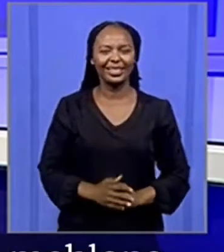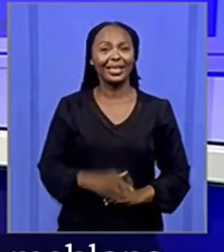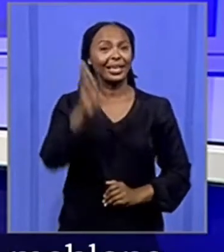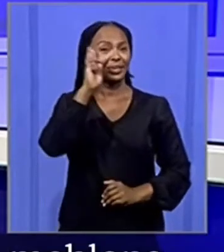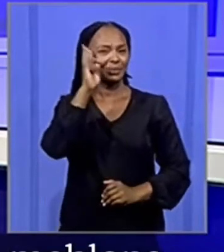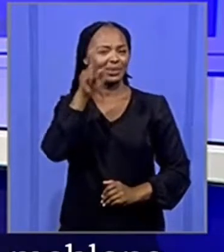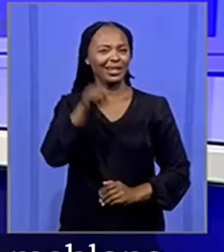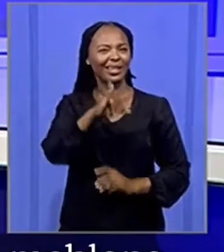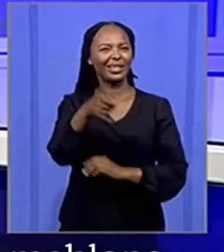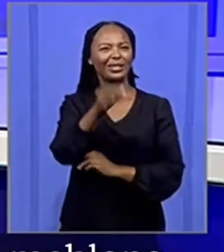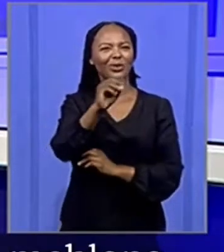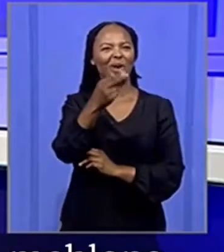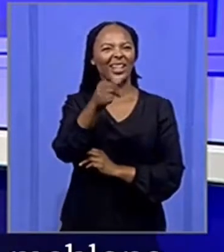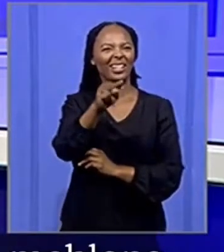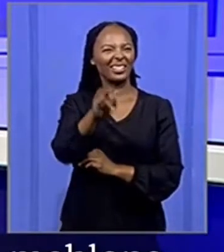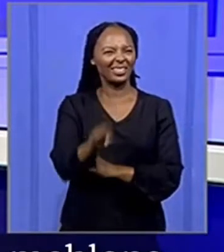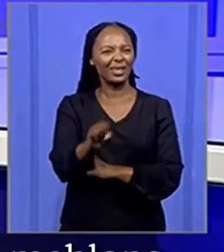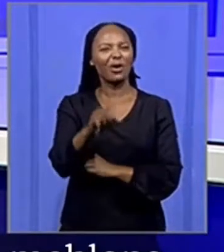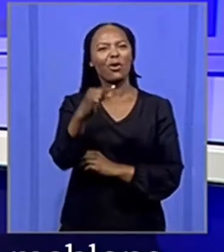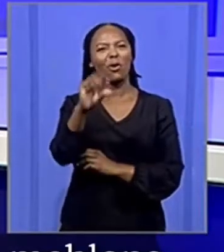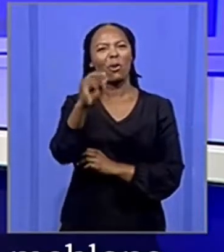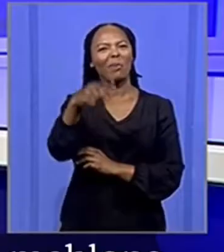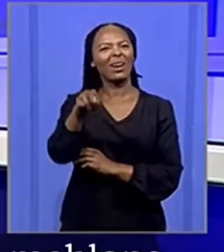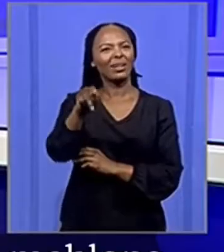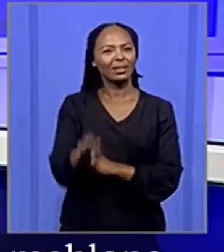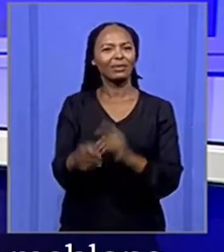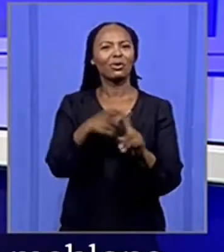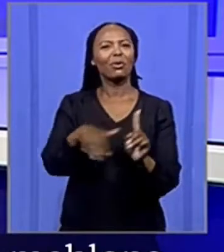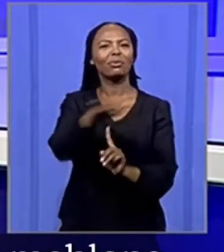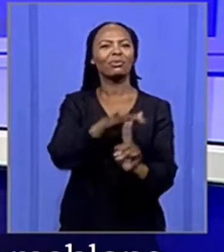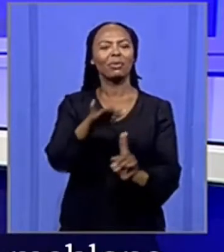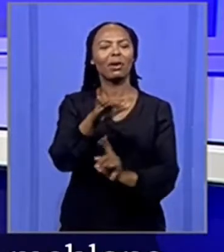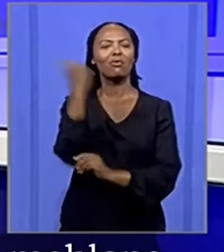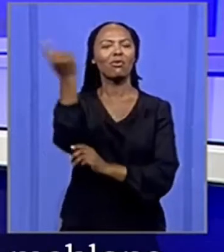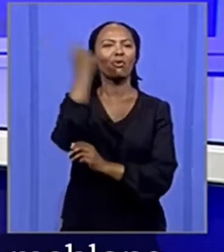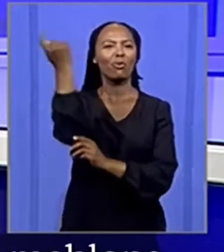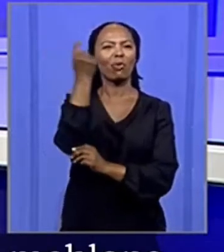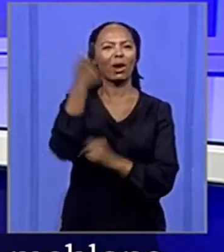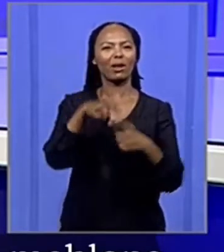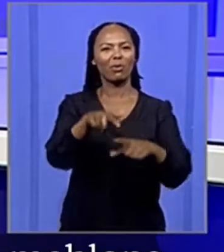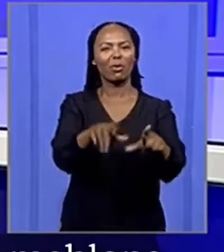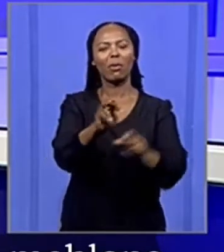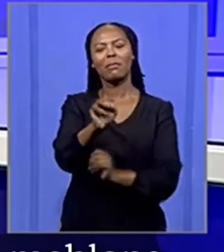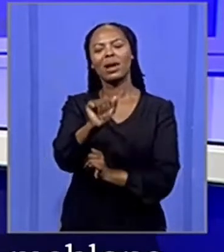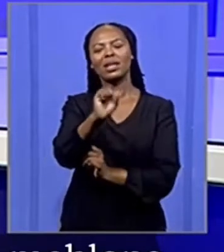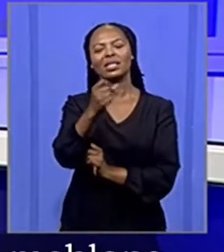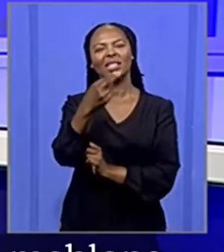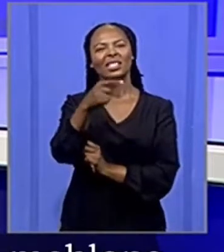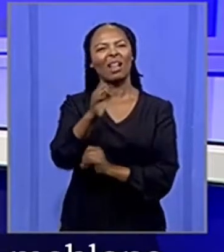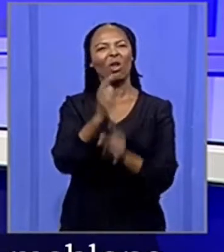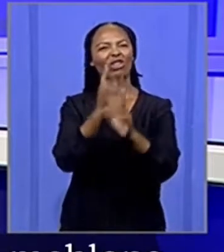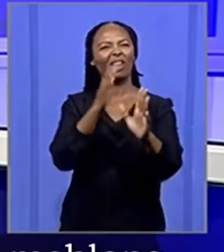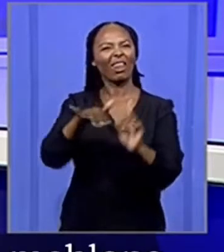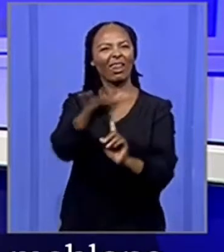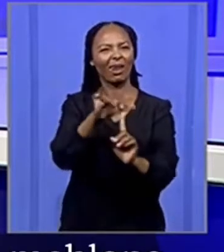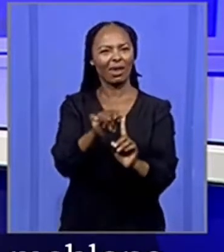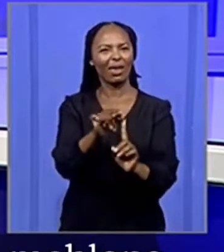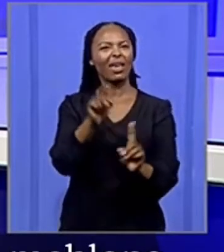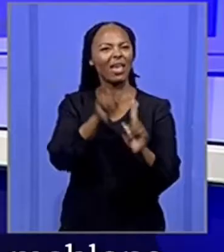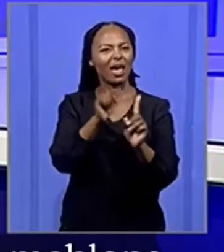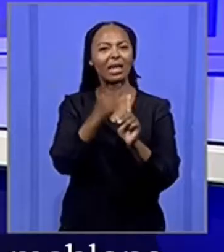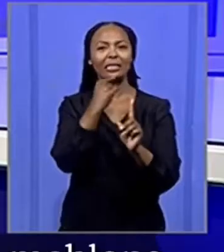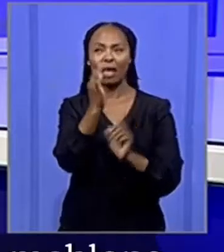gopola Johannes Gopane go tšwa ga Mašašane ka ntle ga Polokwane Limpopo yo a rego o ile a lebagana le tau